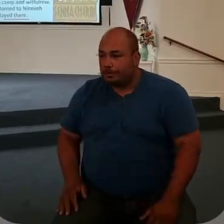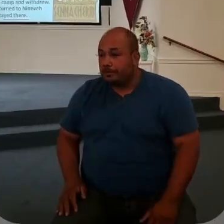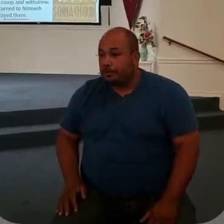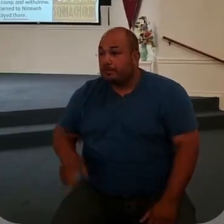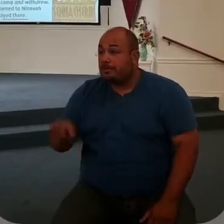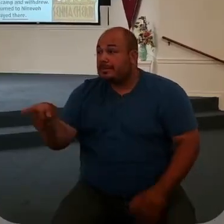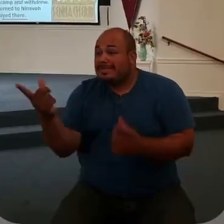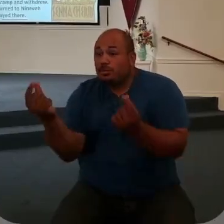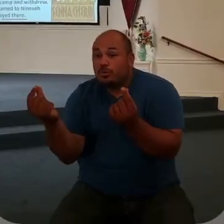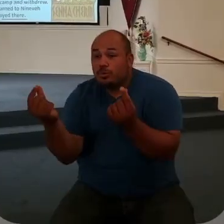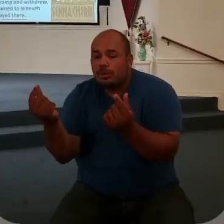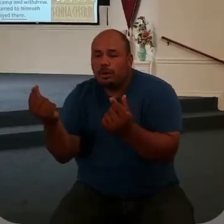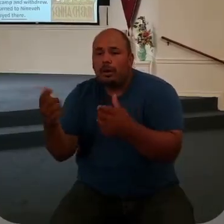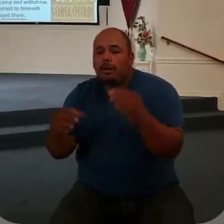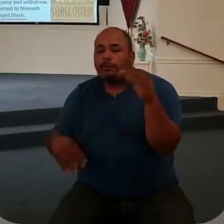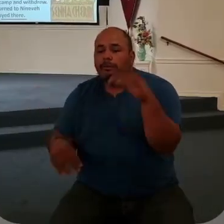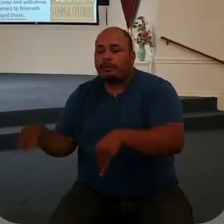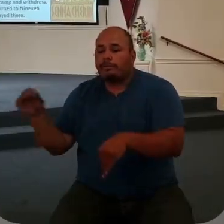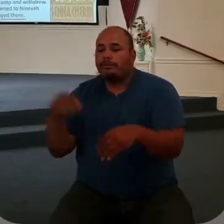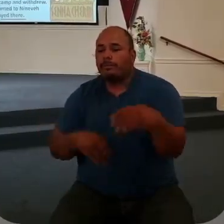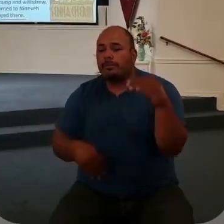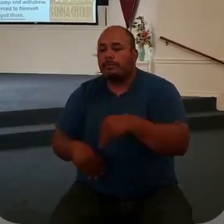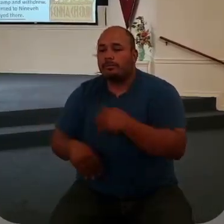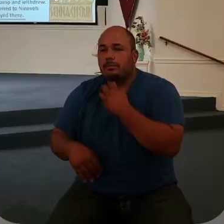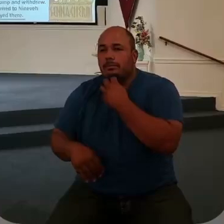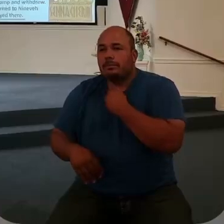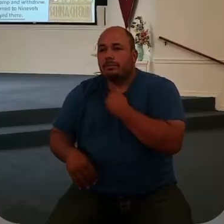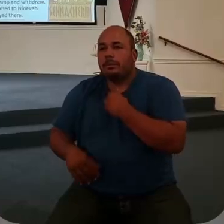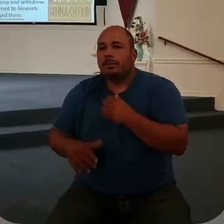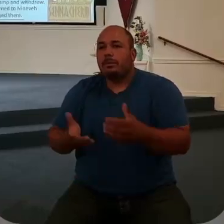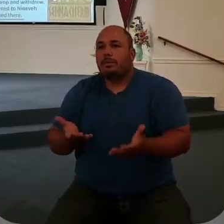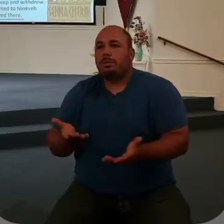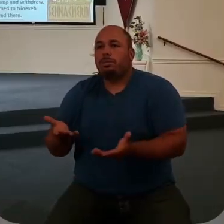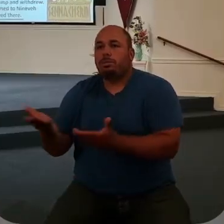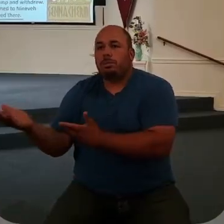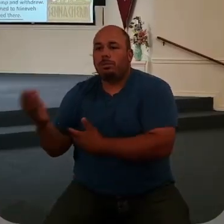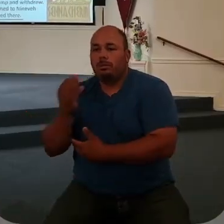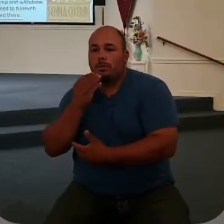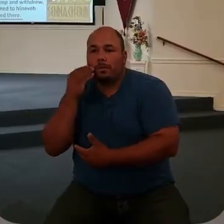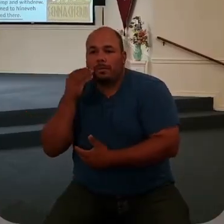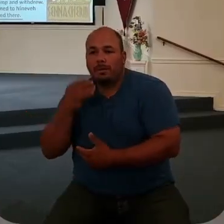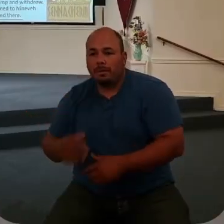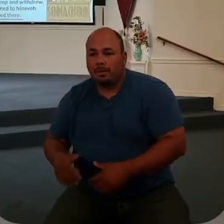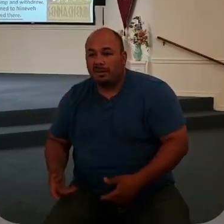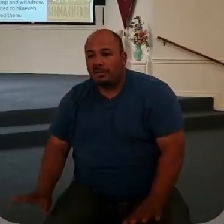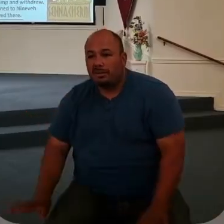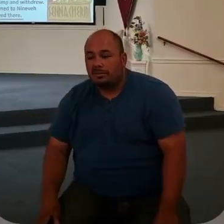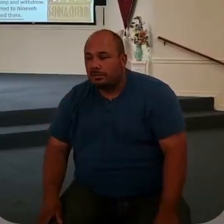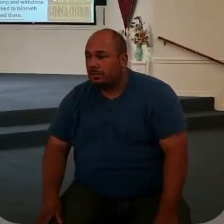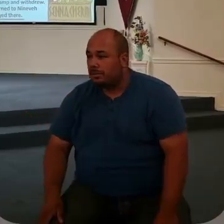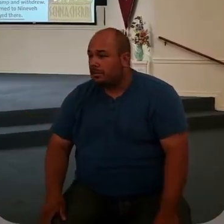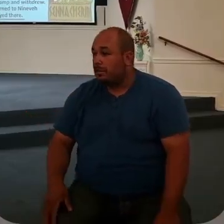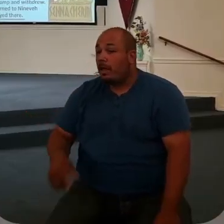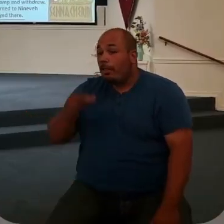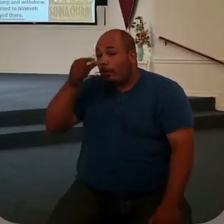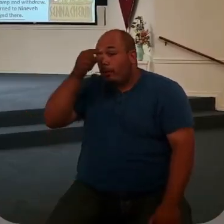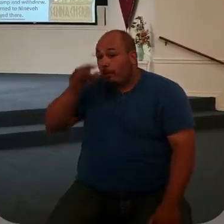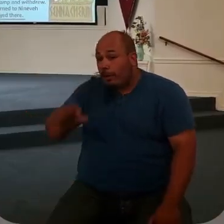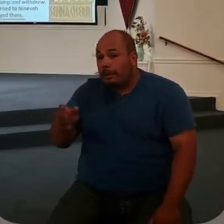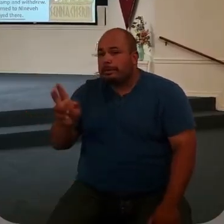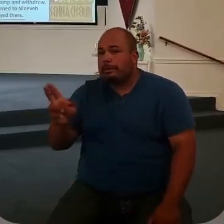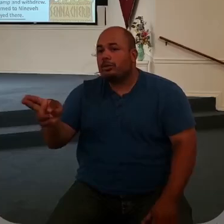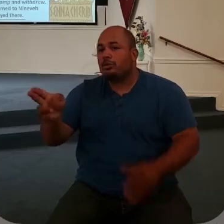before some other army that was still intact came and attacked him. The Greek historian Herodotus,